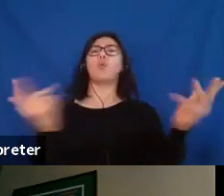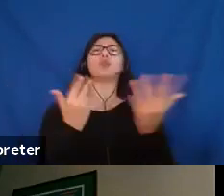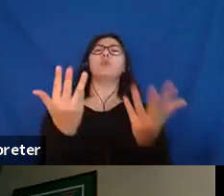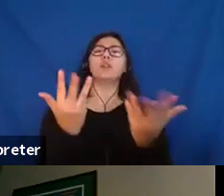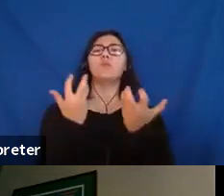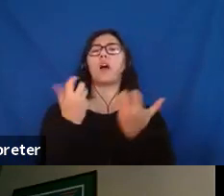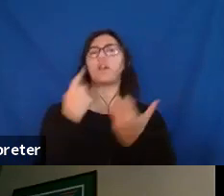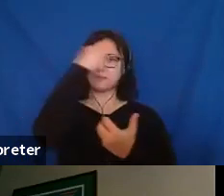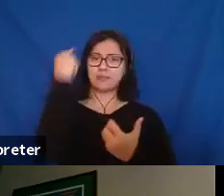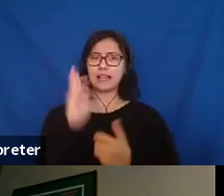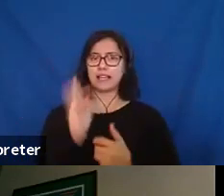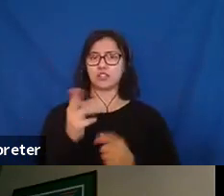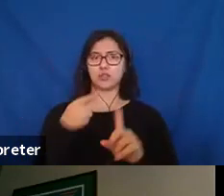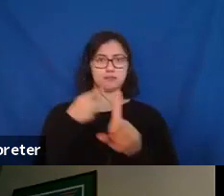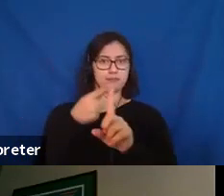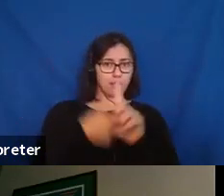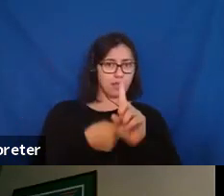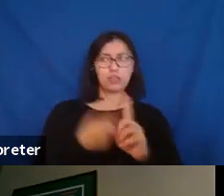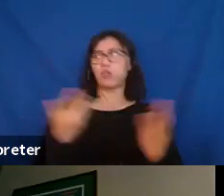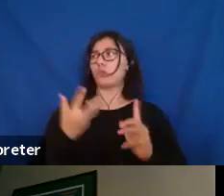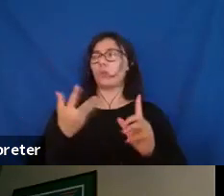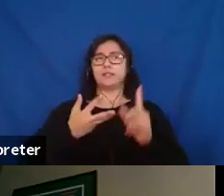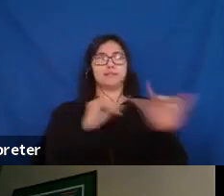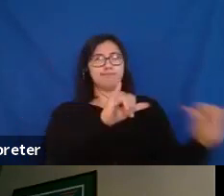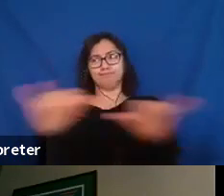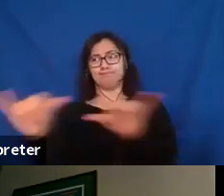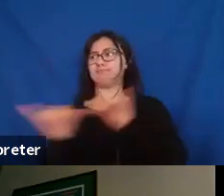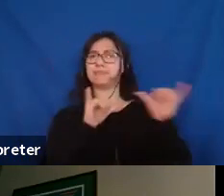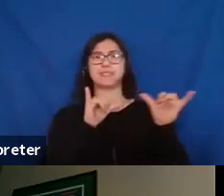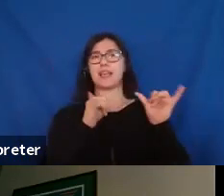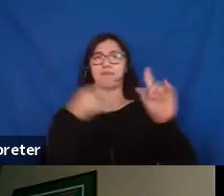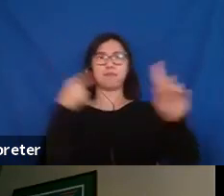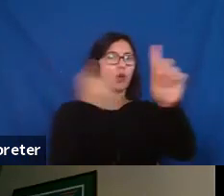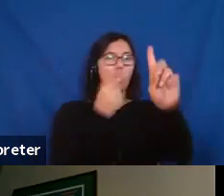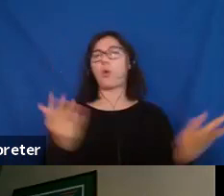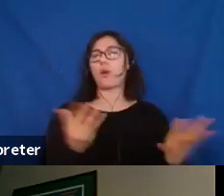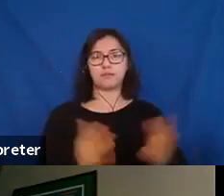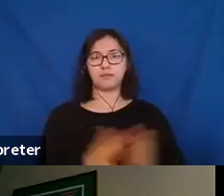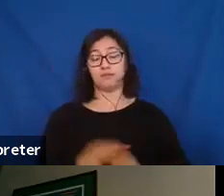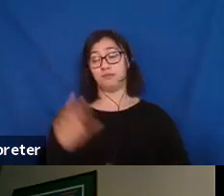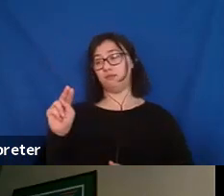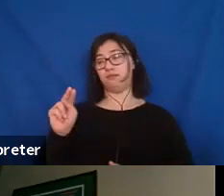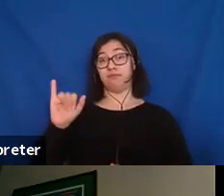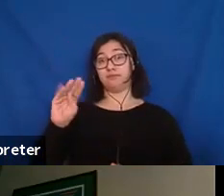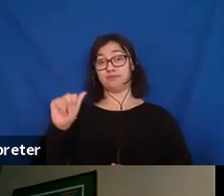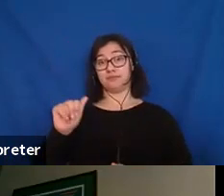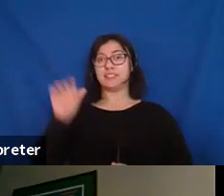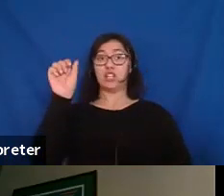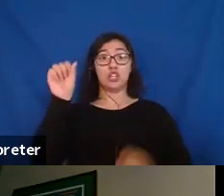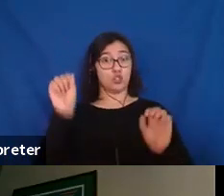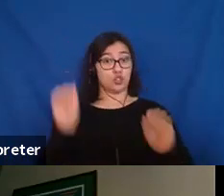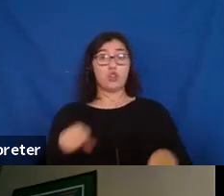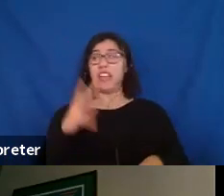find the common goal that we're all working around. Right. Nia could have actually gone around to each person and blasted them,